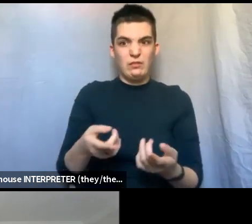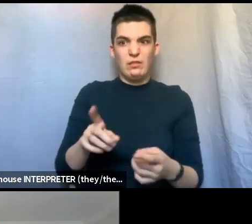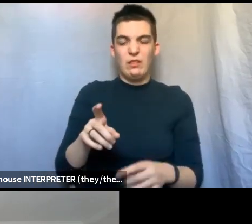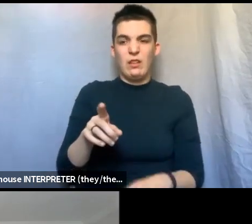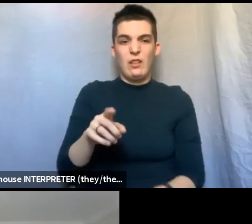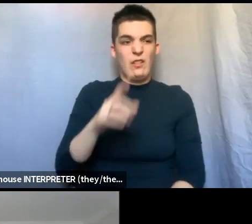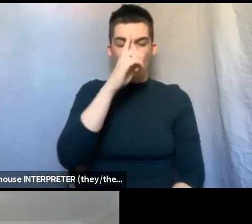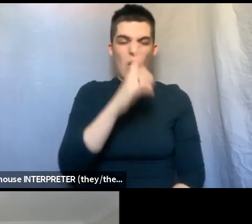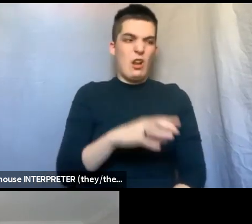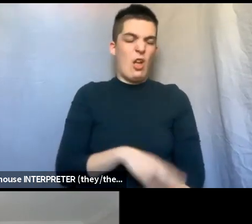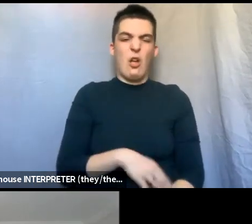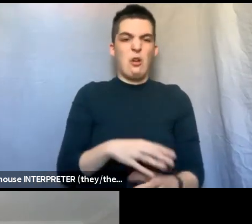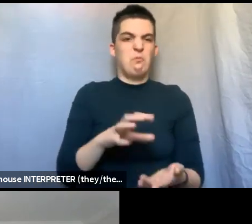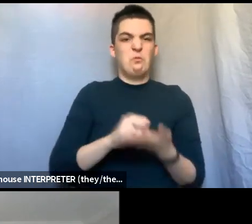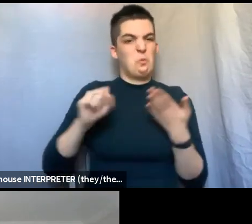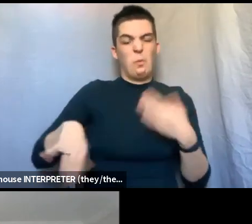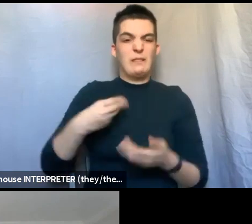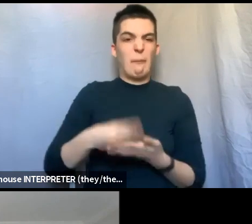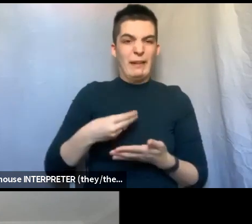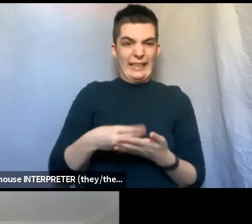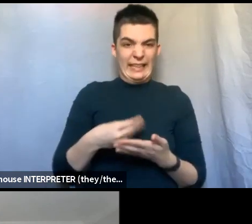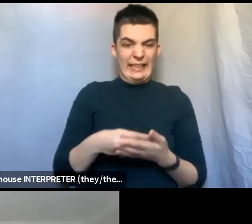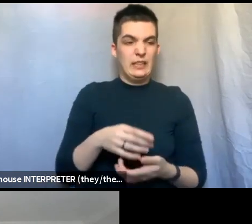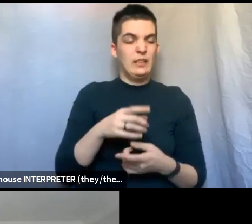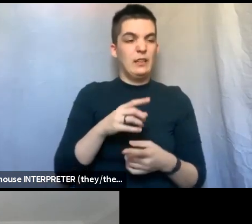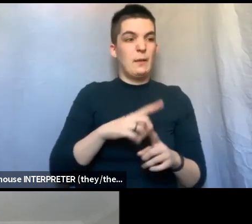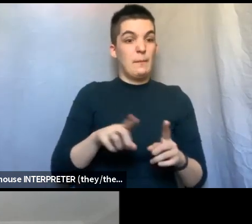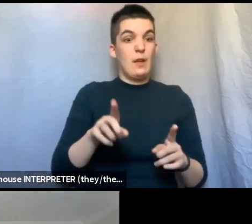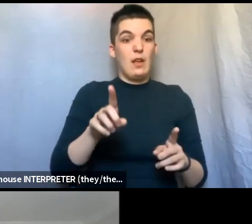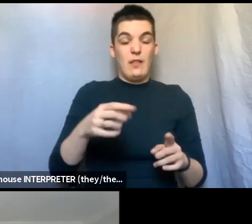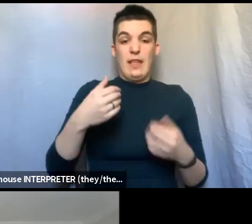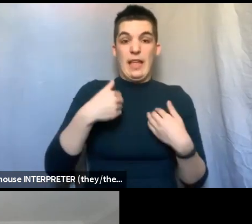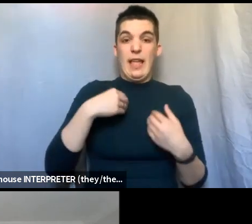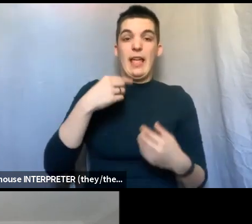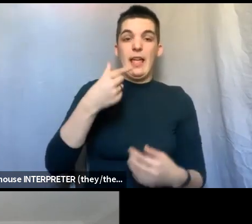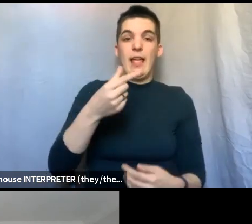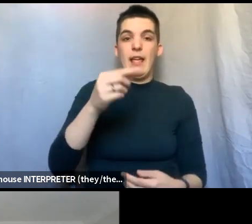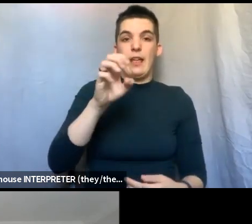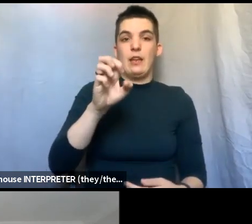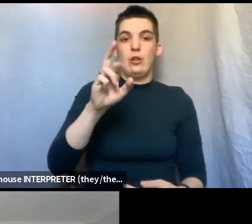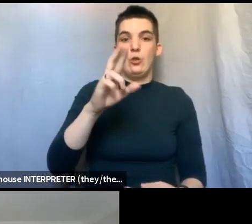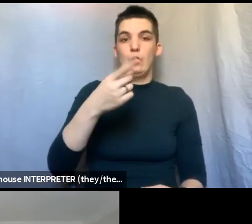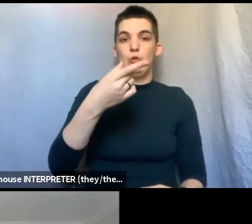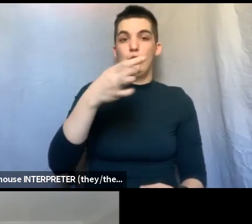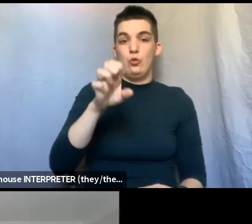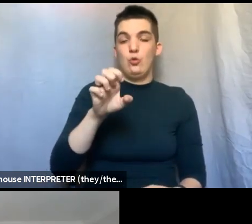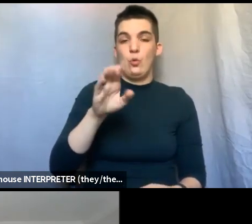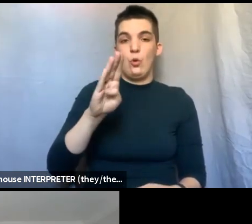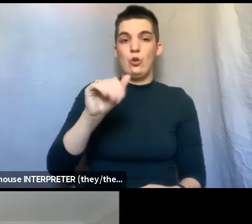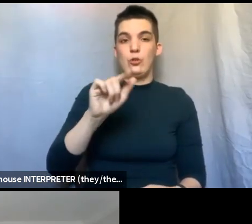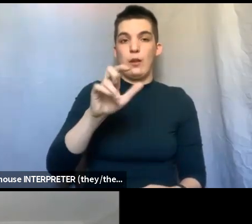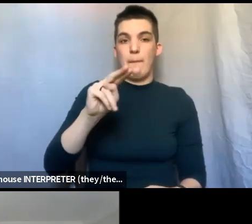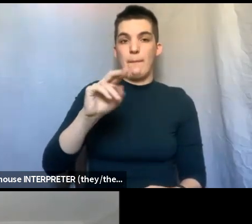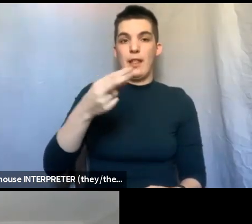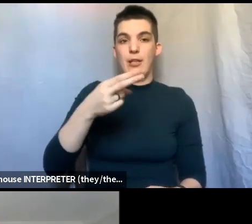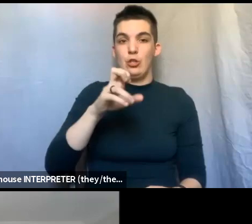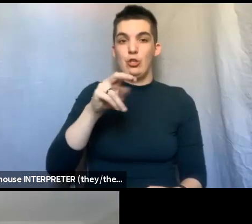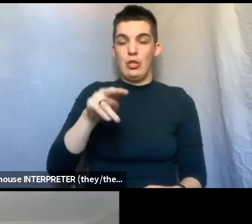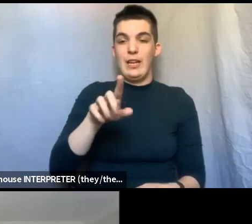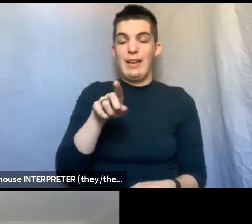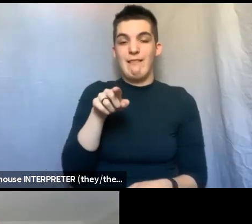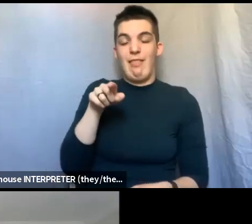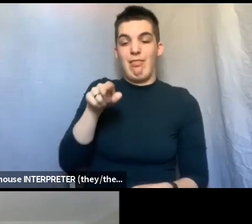And around it, there was a very successful ballet run by George Balanchine and Lincoln Kirsten, and an opera and a philharmonic and,